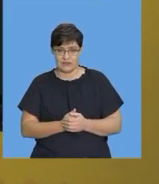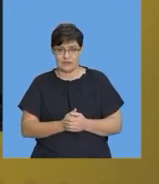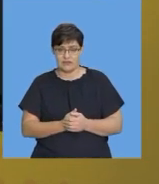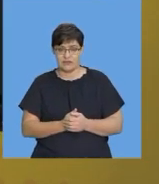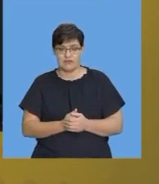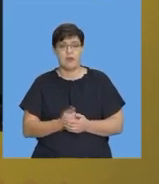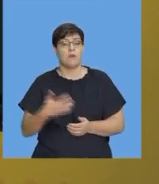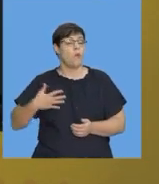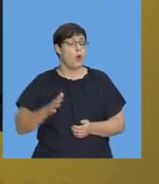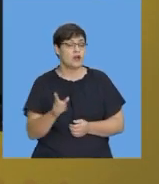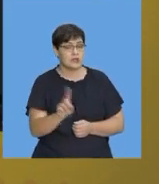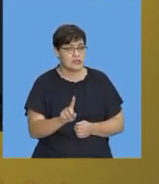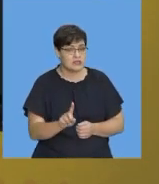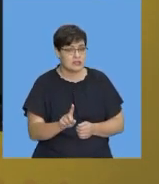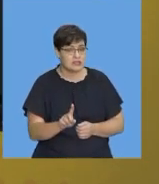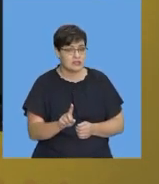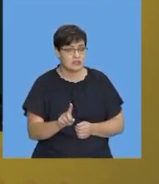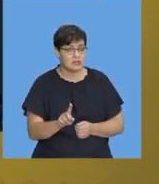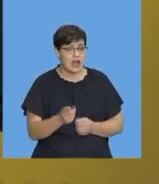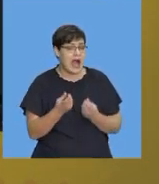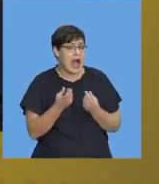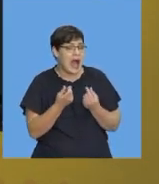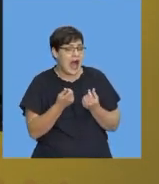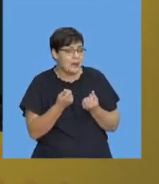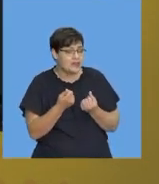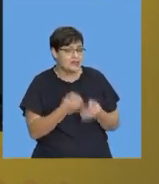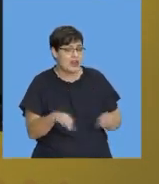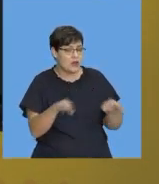I want? I want the value of the